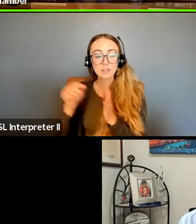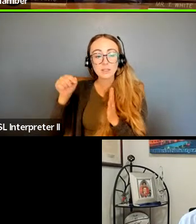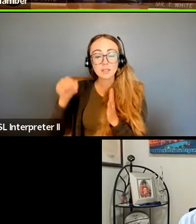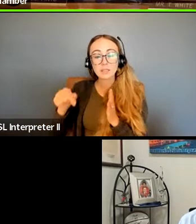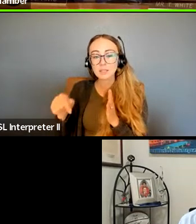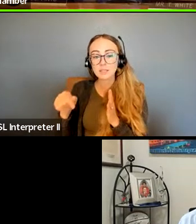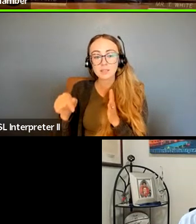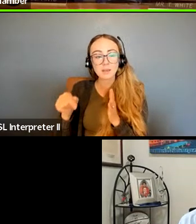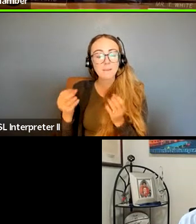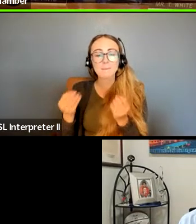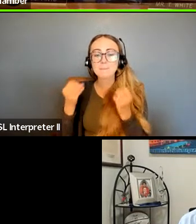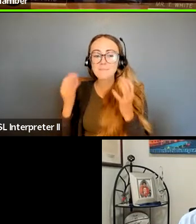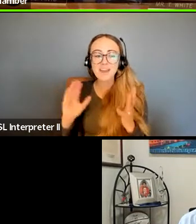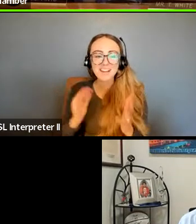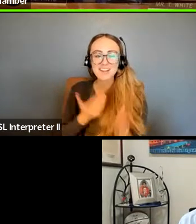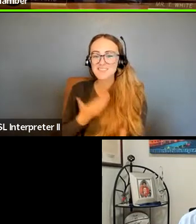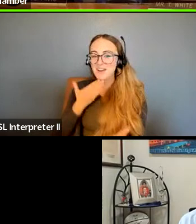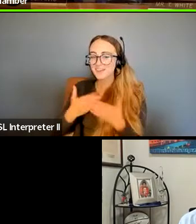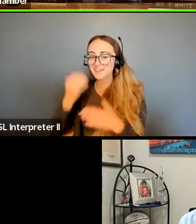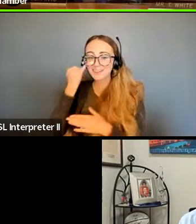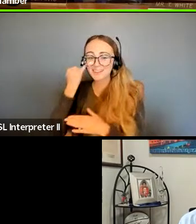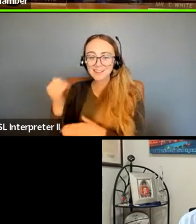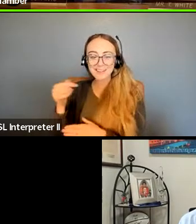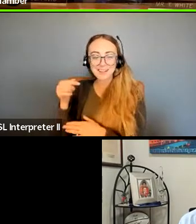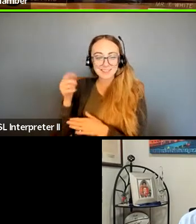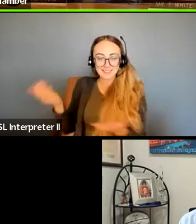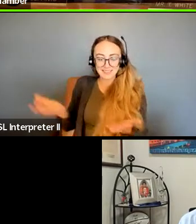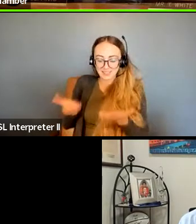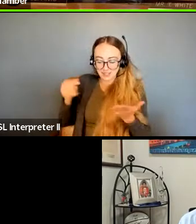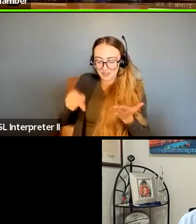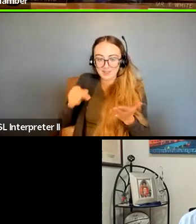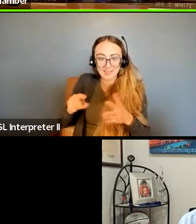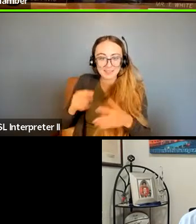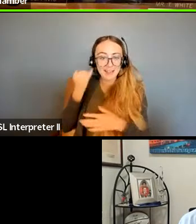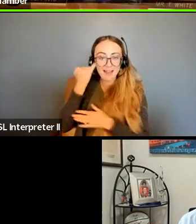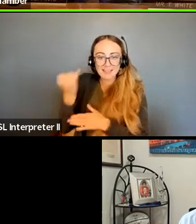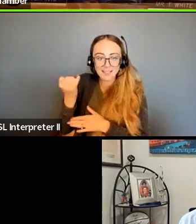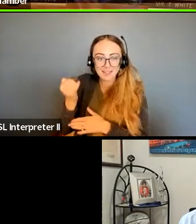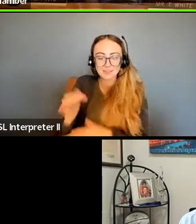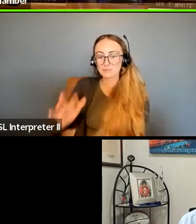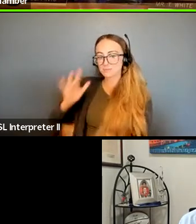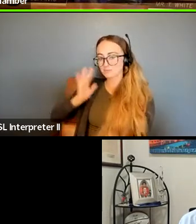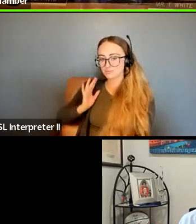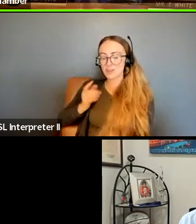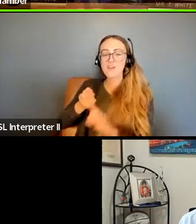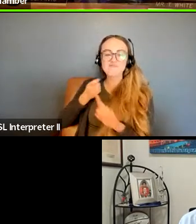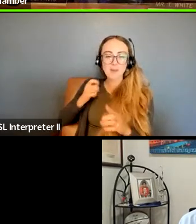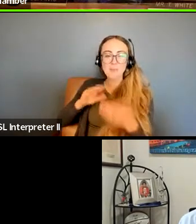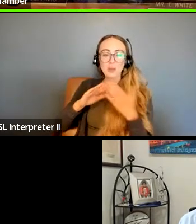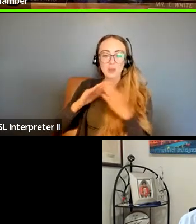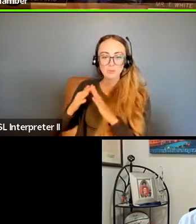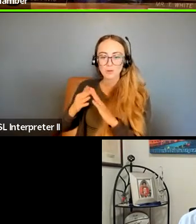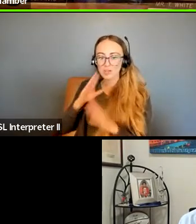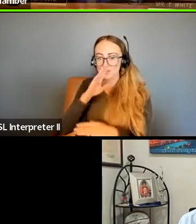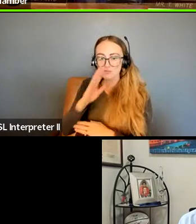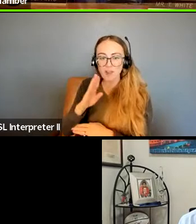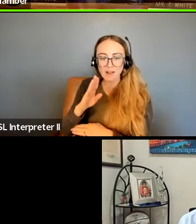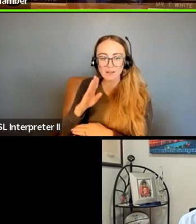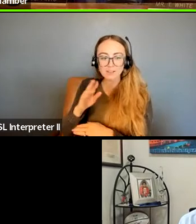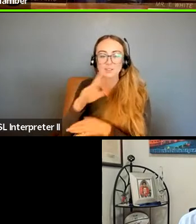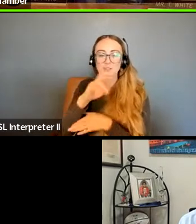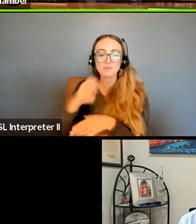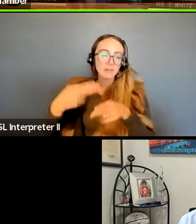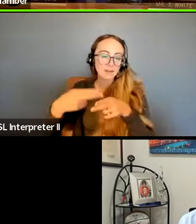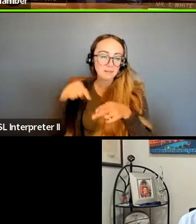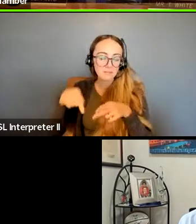like many of our good ideas here, this idea originated from the community directly to rename the